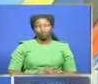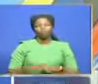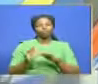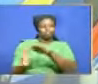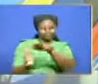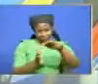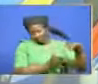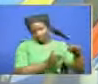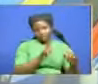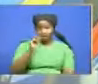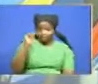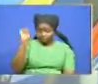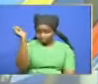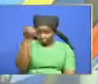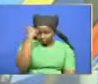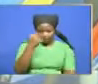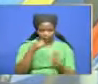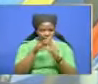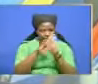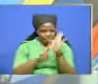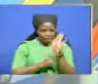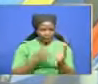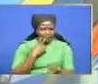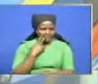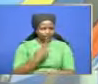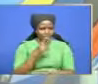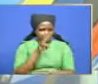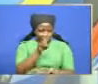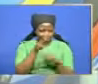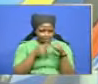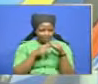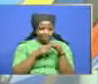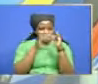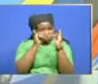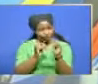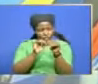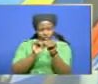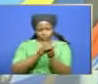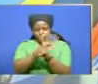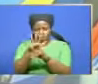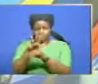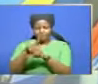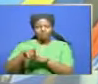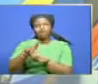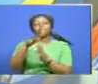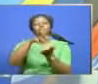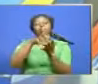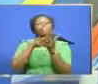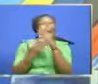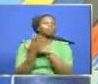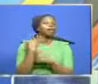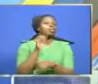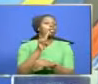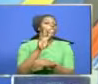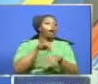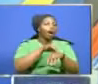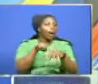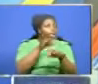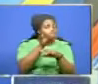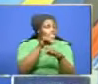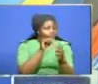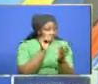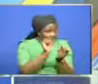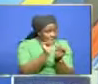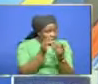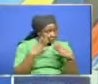Elsewhere, Kenya has recorded 427 new coronavirus cases in the last 24 hours from a sample size of